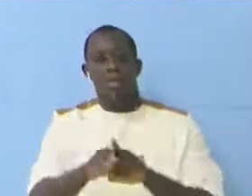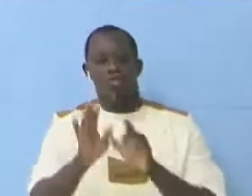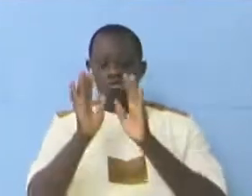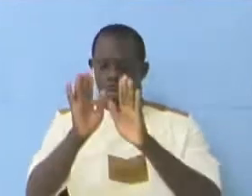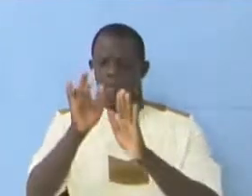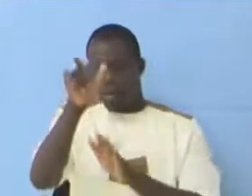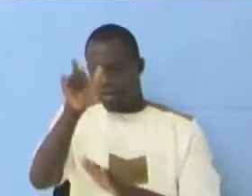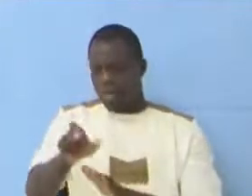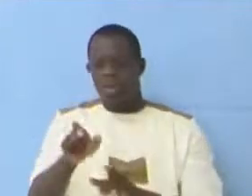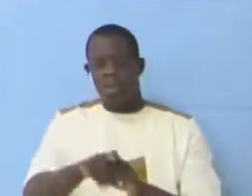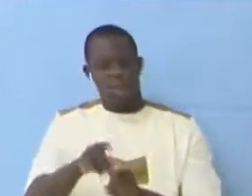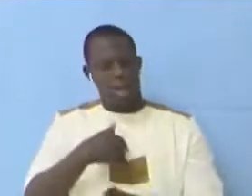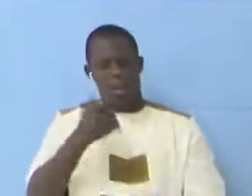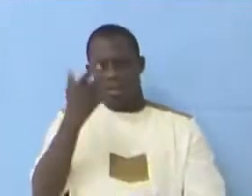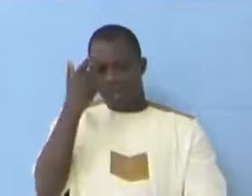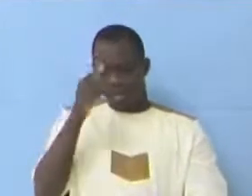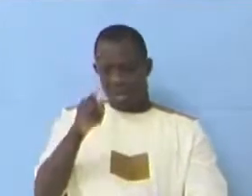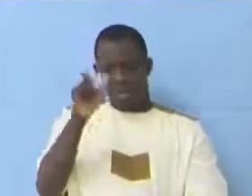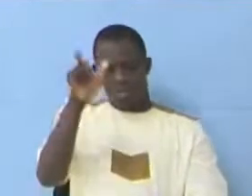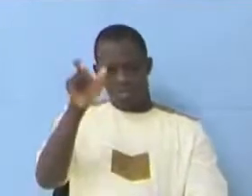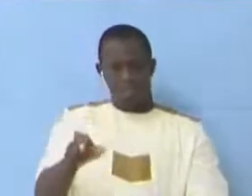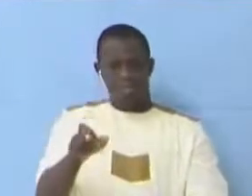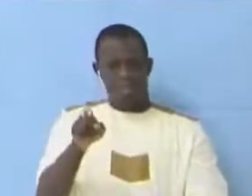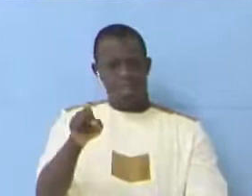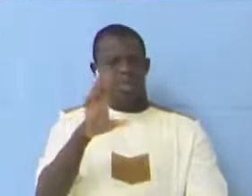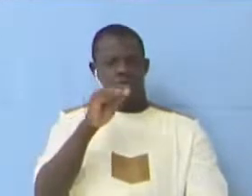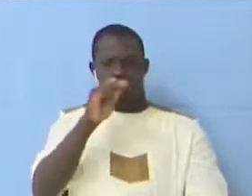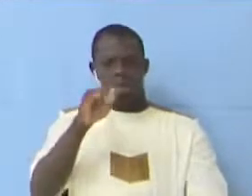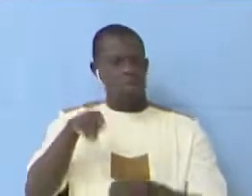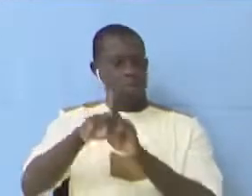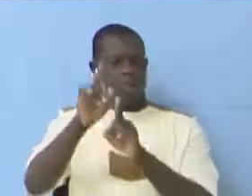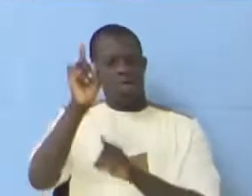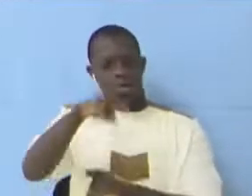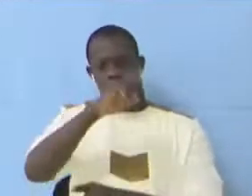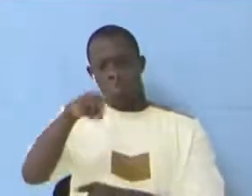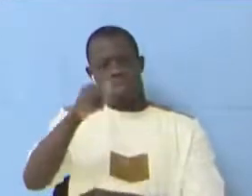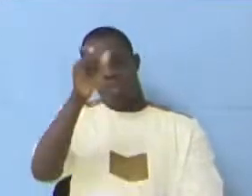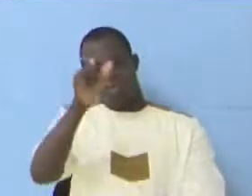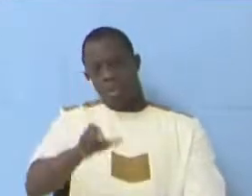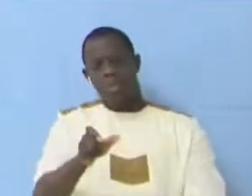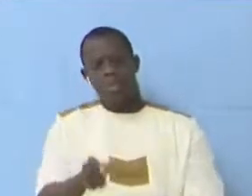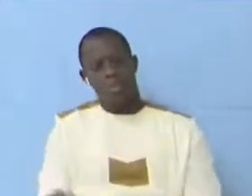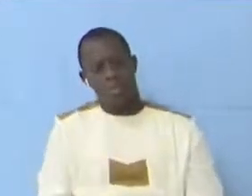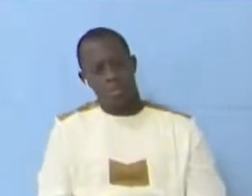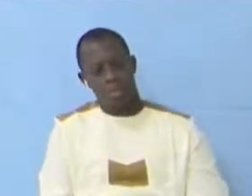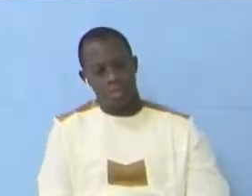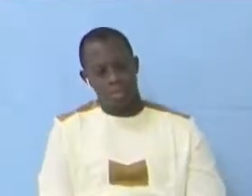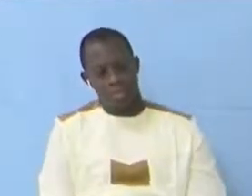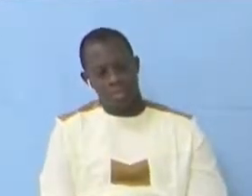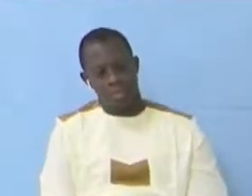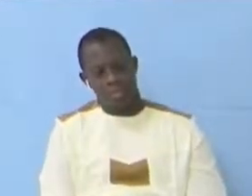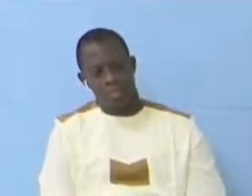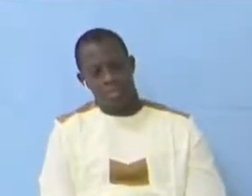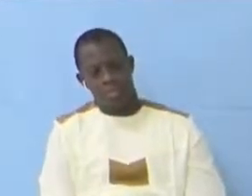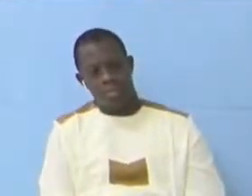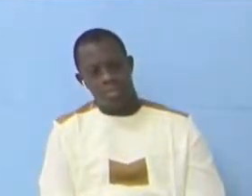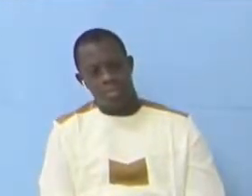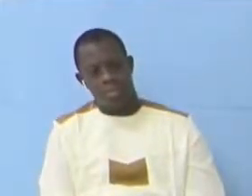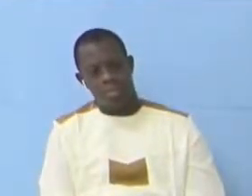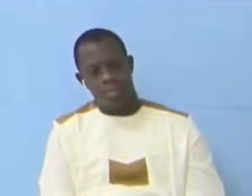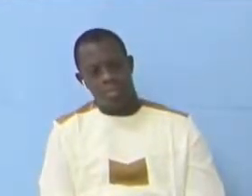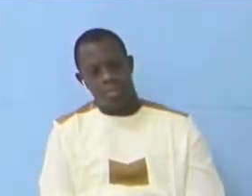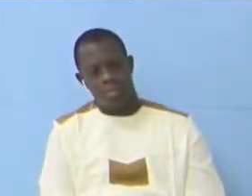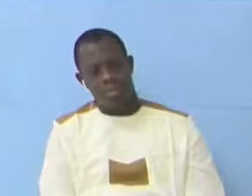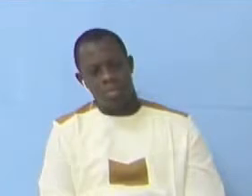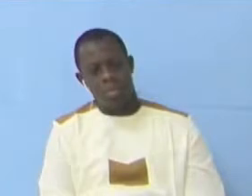I think this guy is talking to the wrong person. ci laa ko taxawal sax dana leen kii dafa mel ni sax ki muy wax daal du ki.